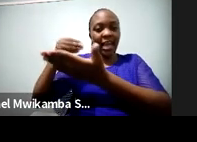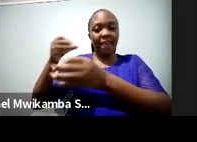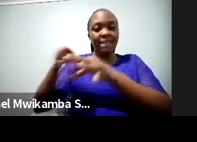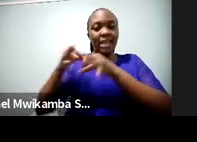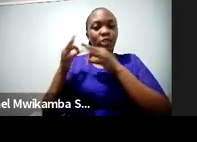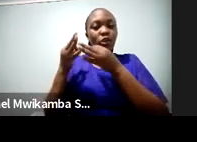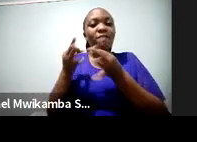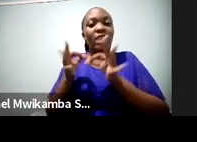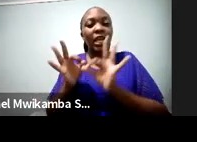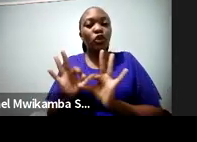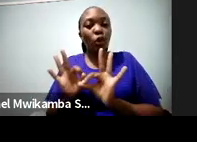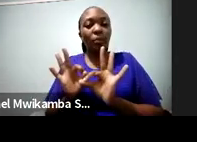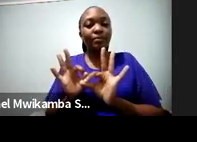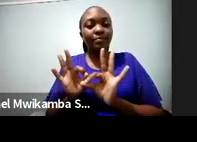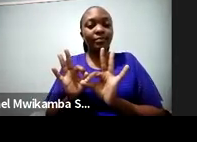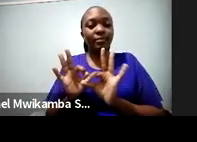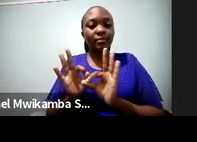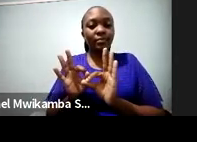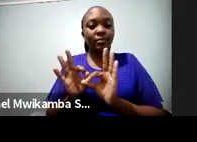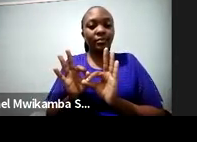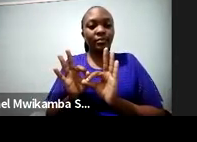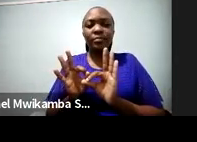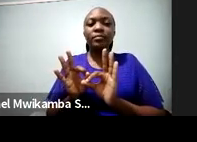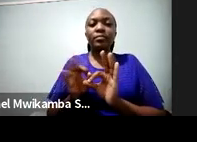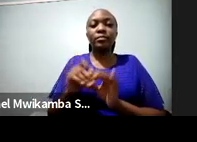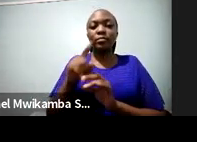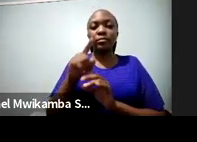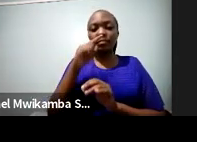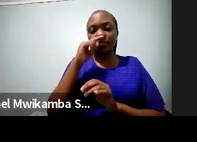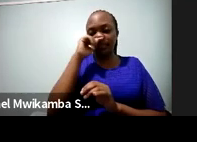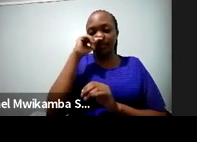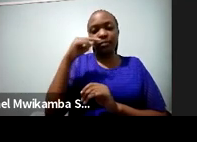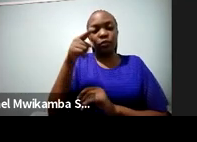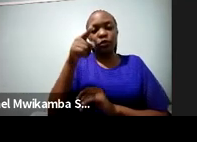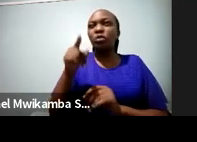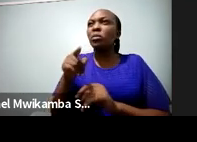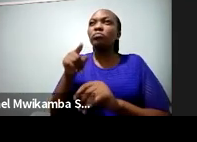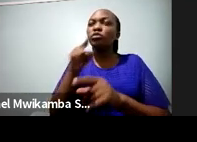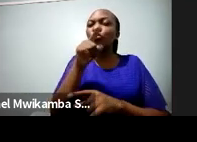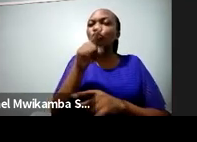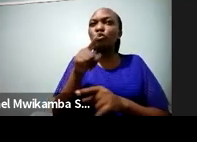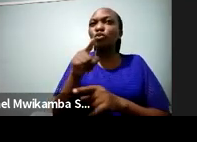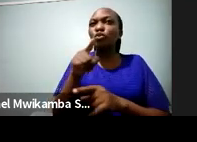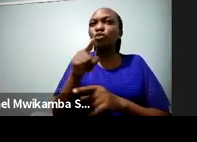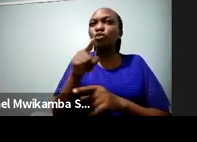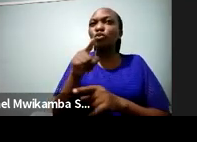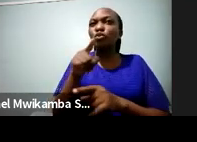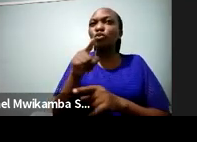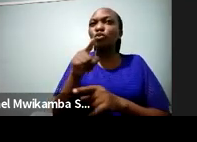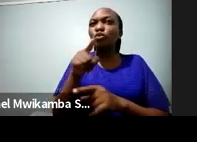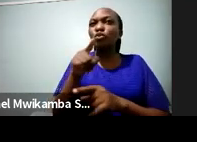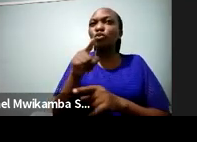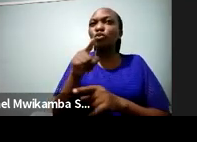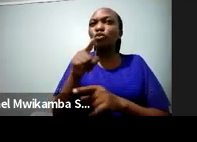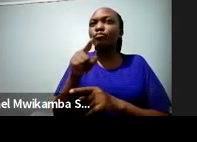When are you financially freedom or free? Or when do you say you're financially independent? We'll talk